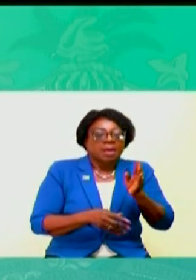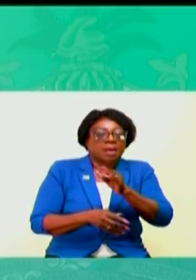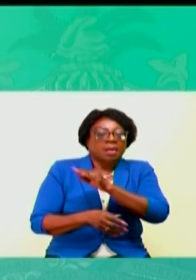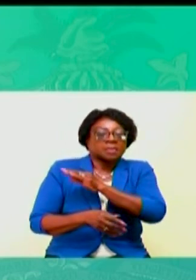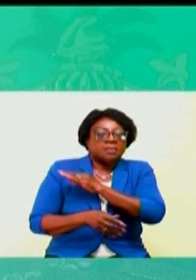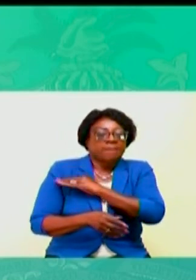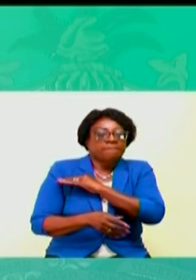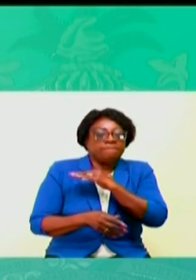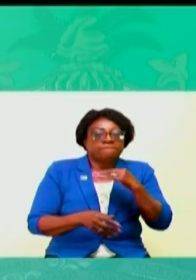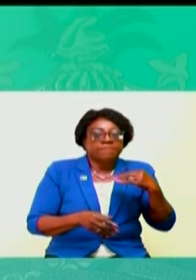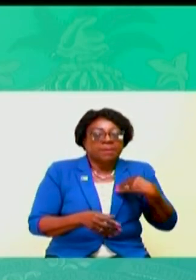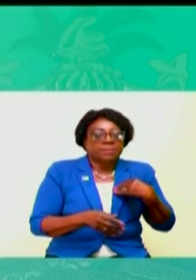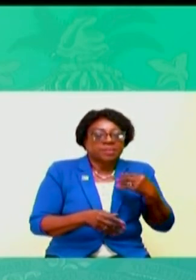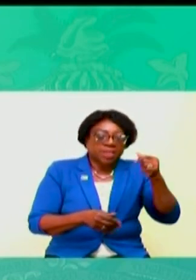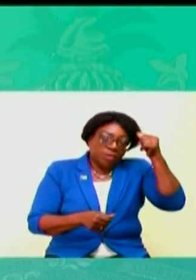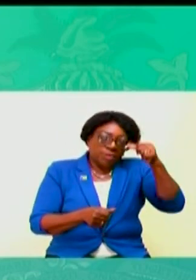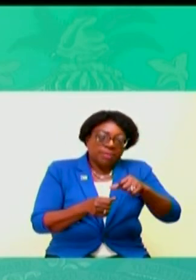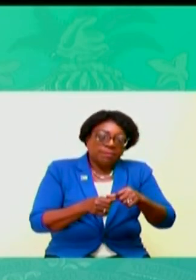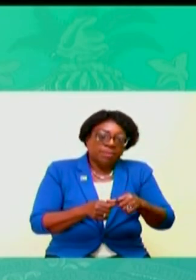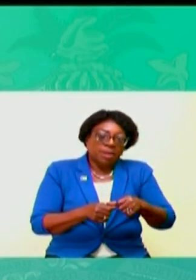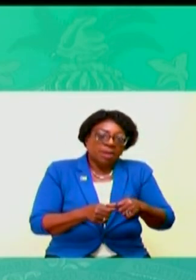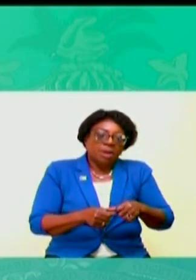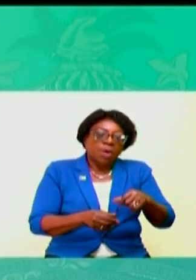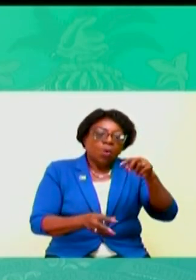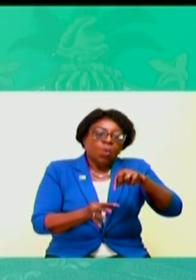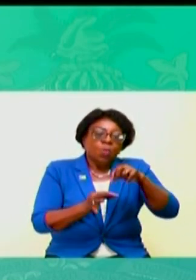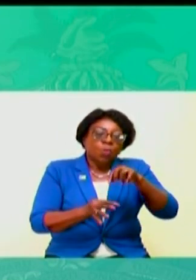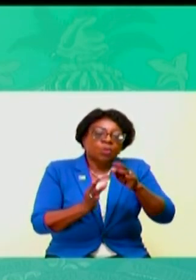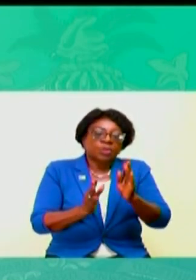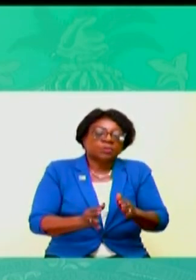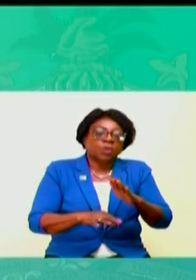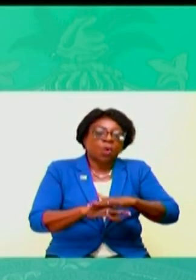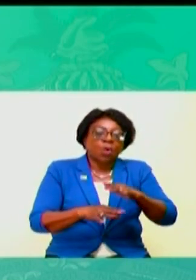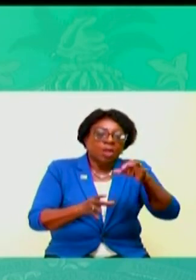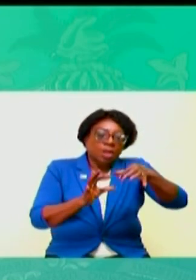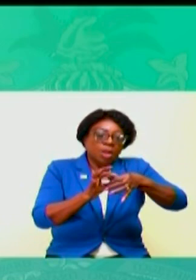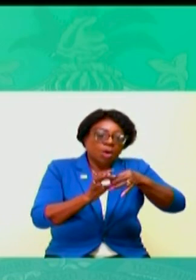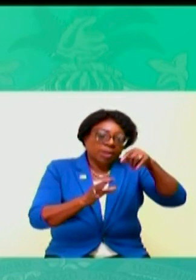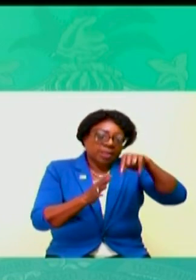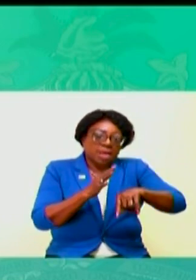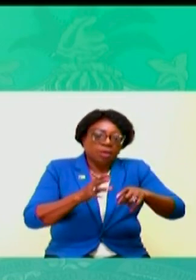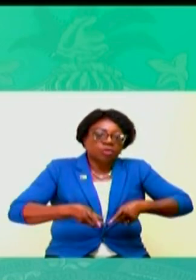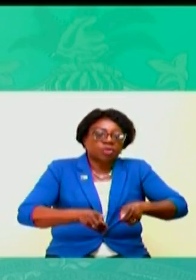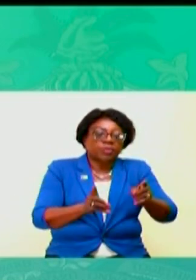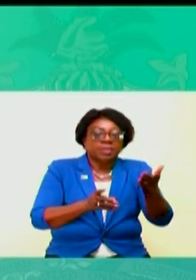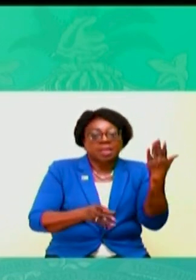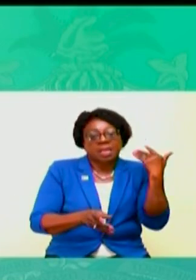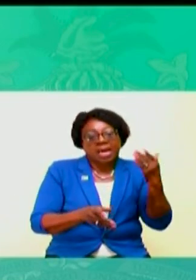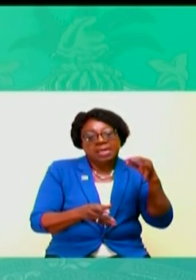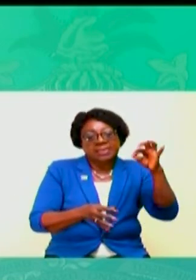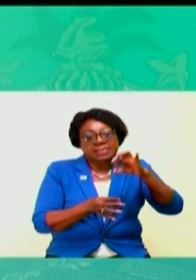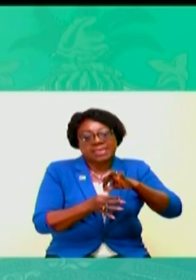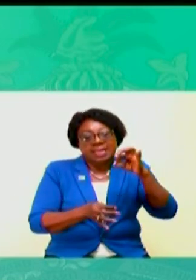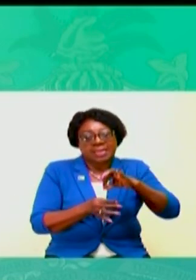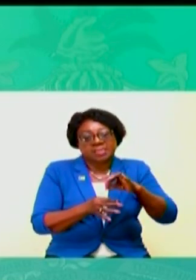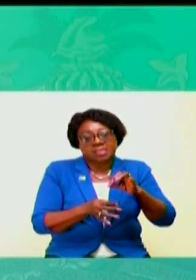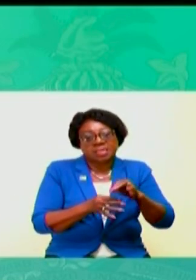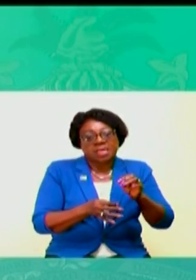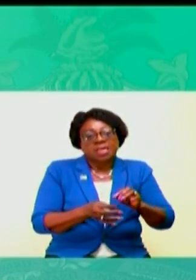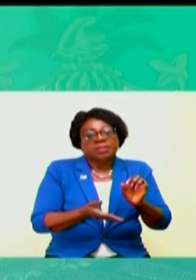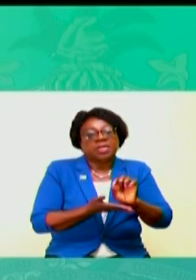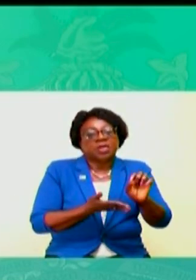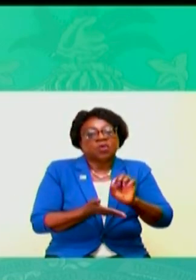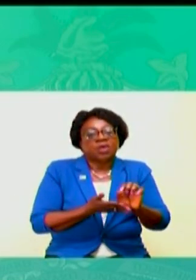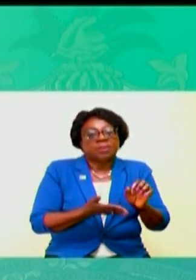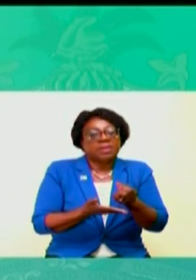under lockdowns at the last general election. Curfews were maintained, the economy was in ruins, and unemployment